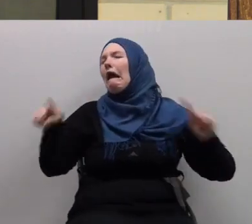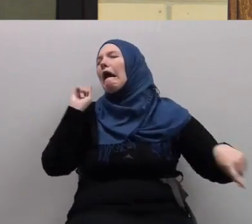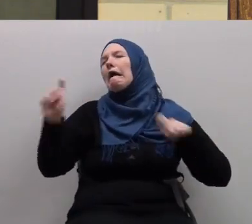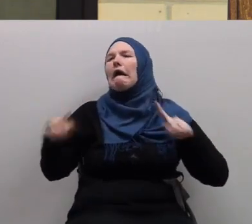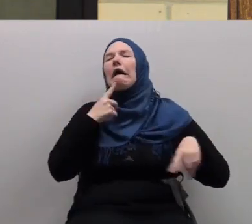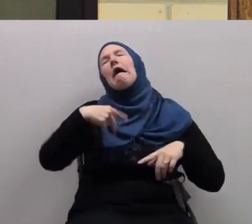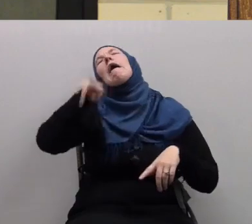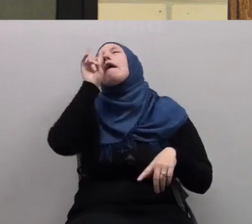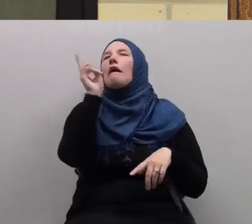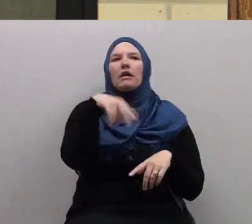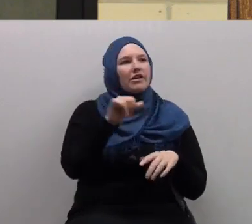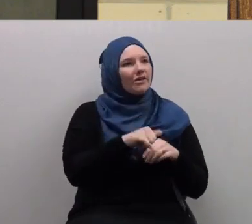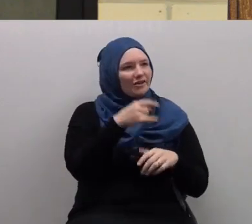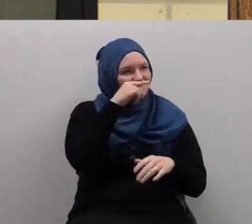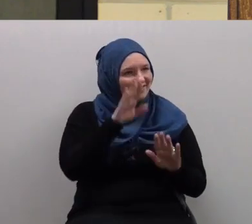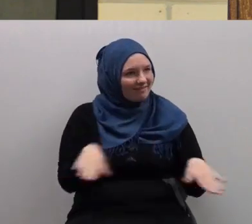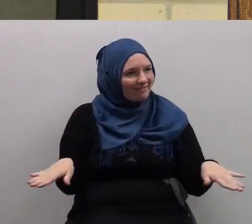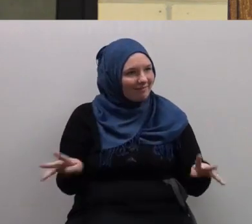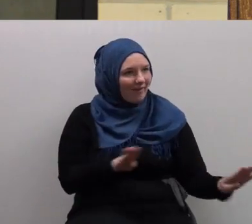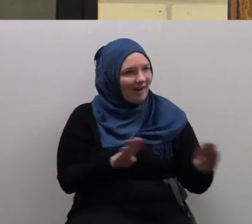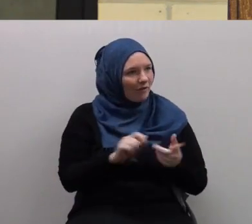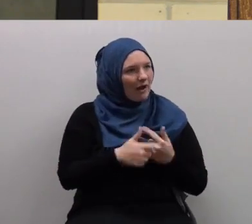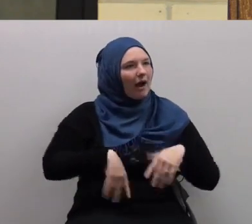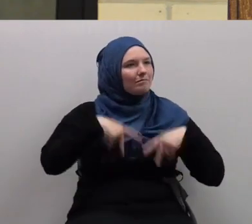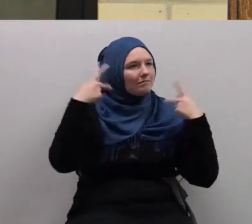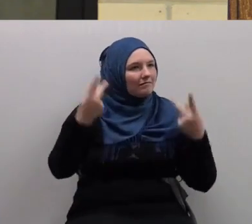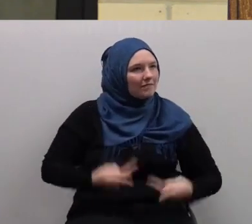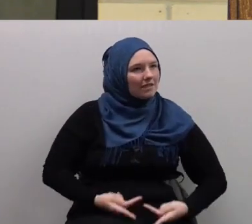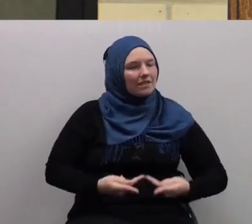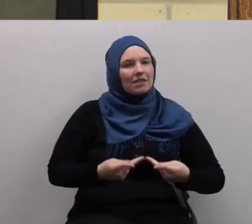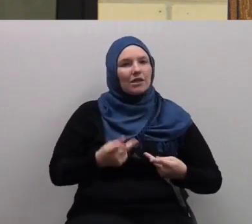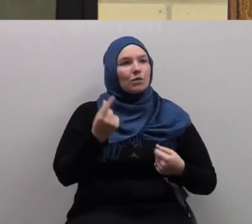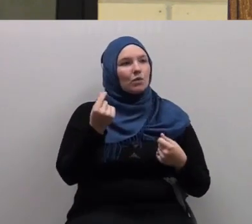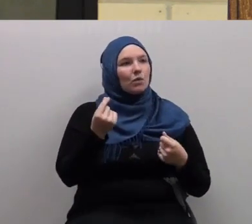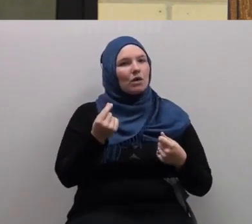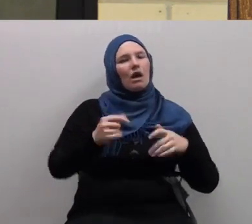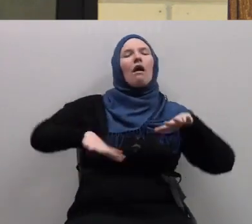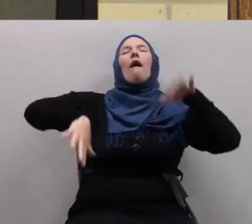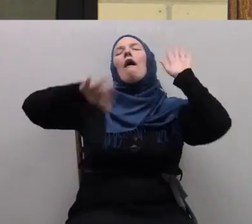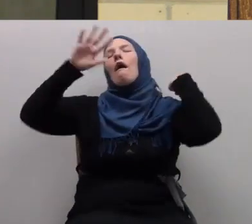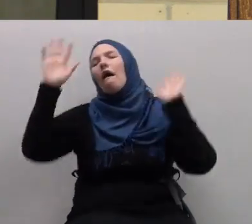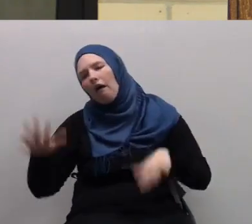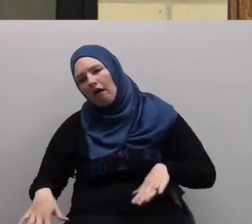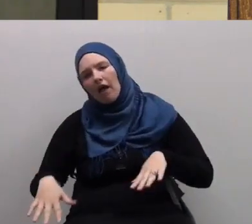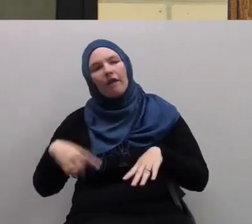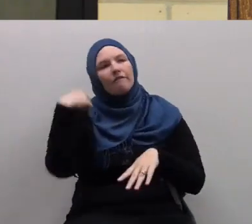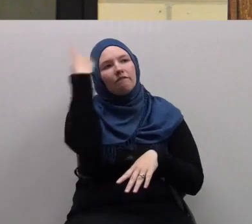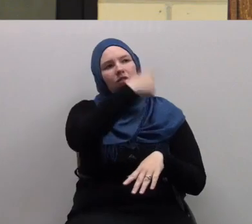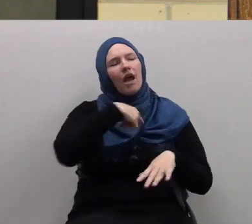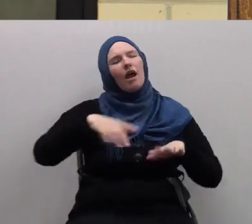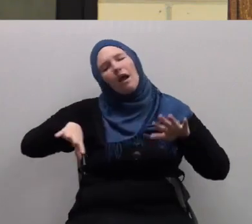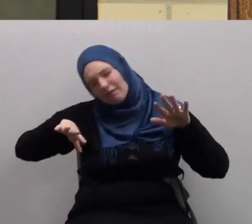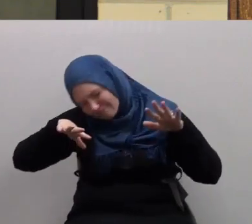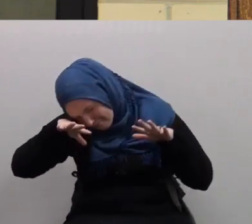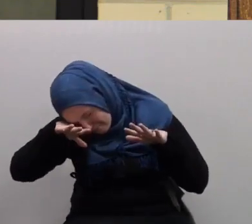at their parents, they club to the earth and they put their face to the